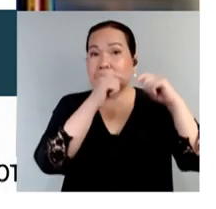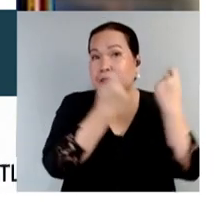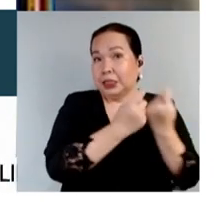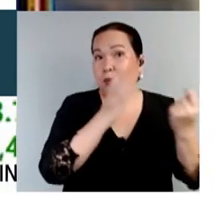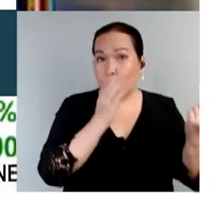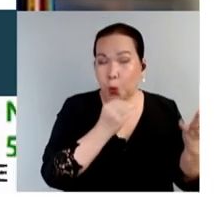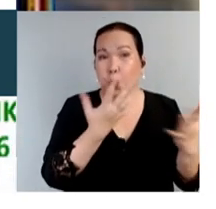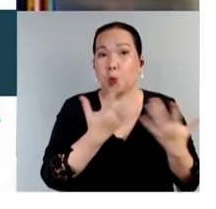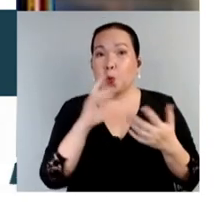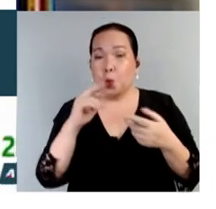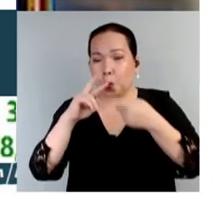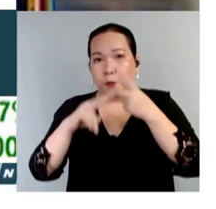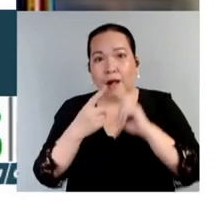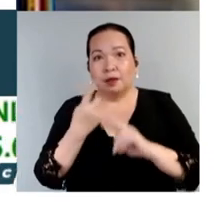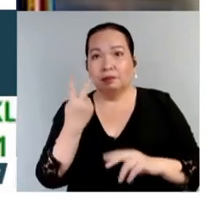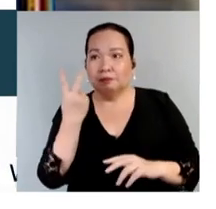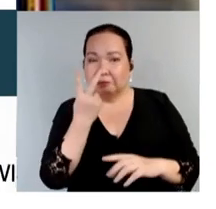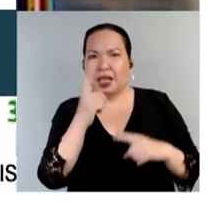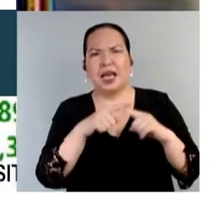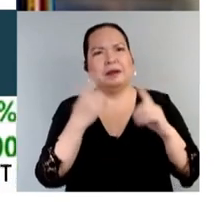plans.